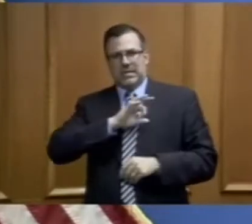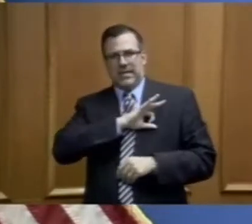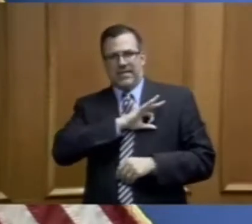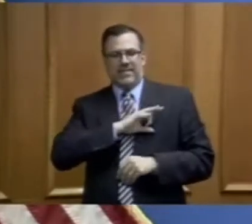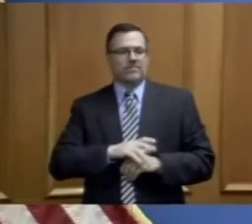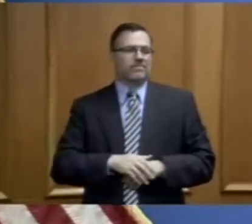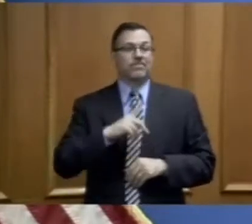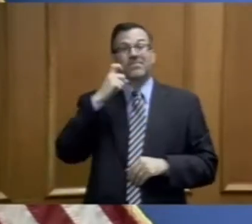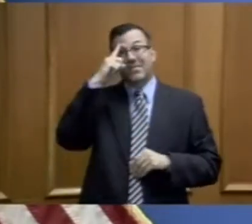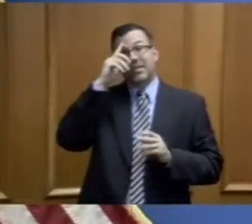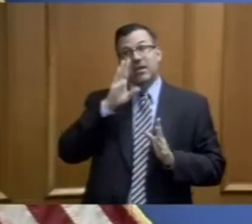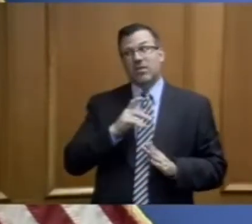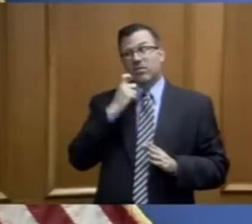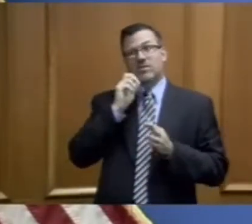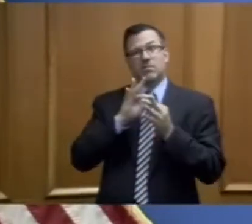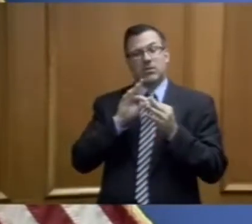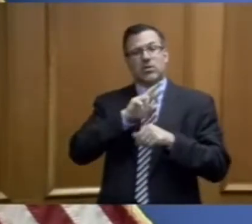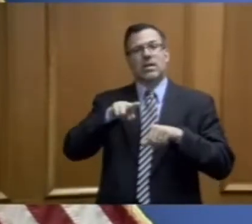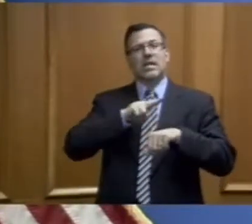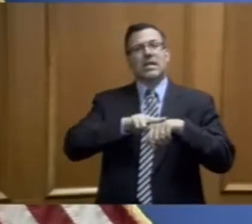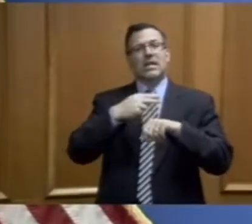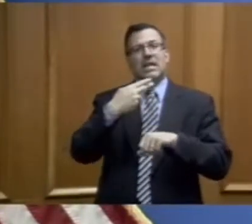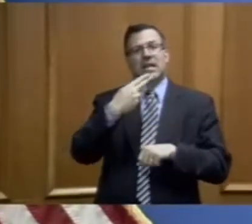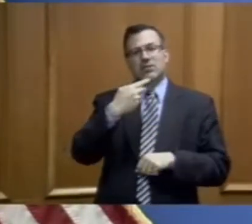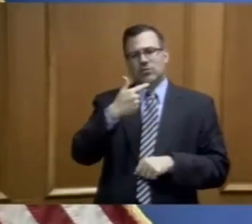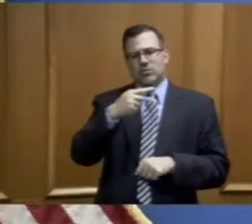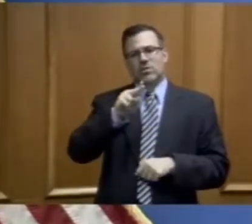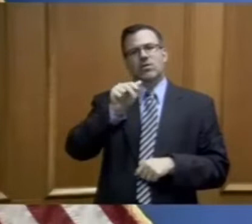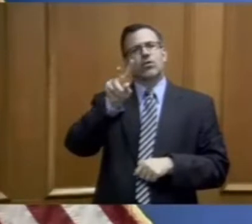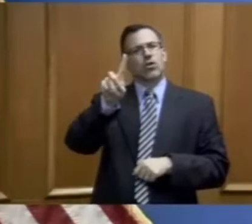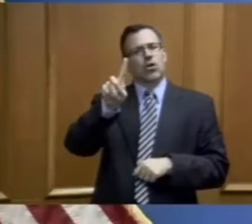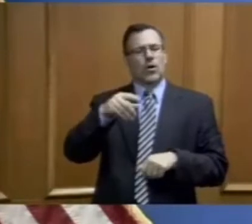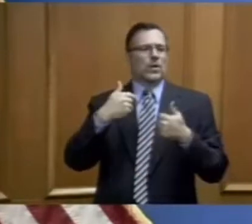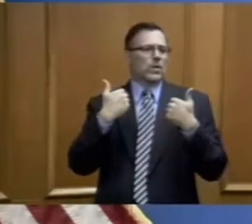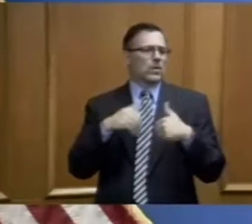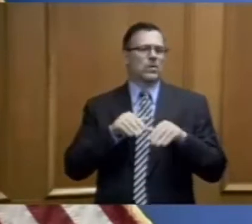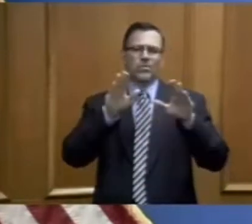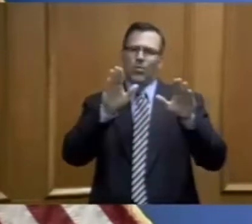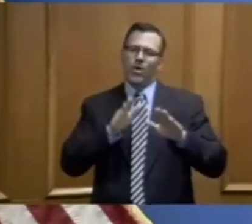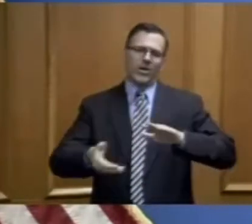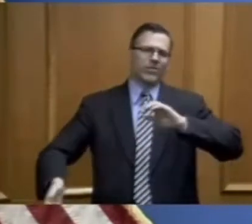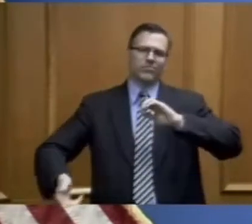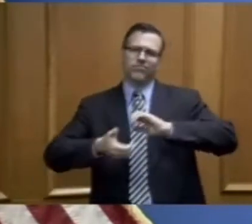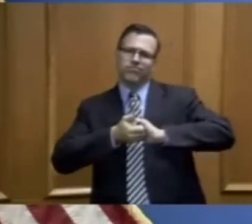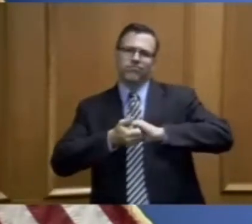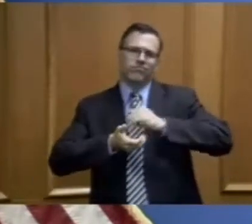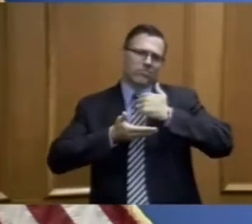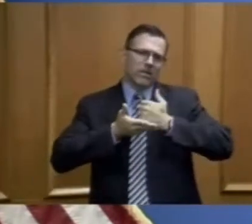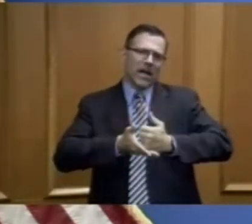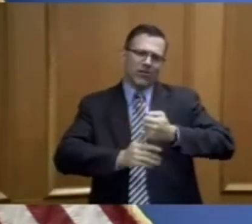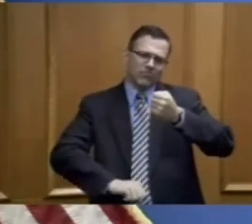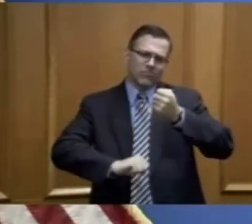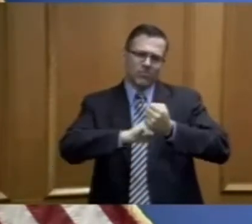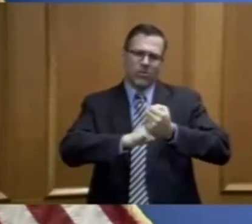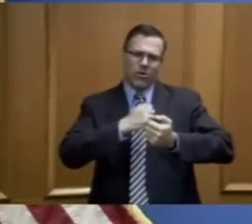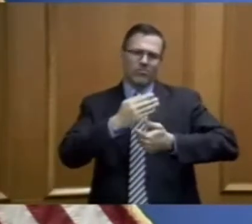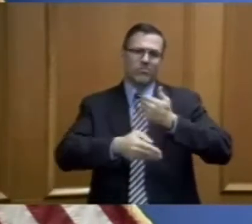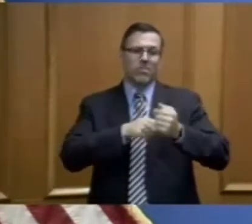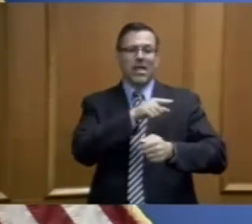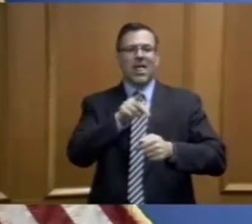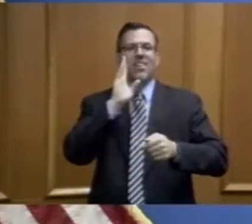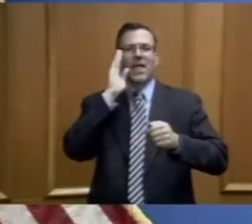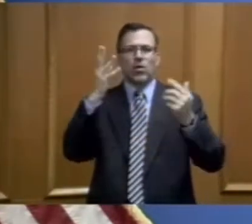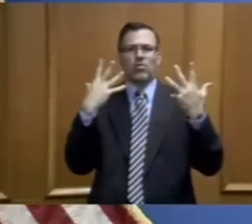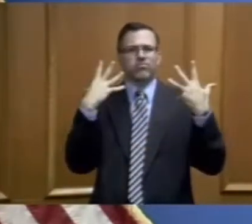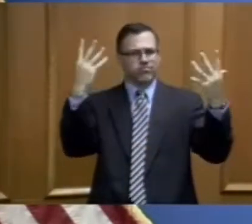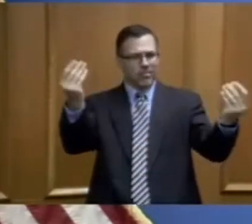governor mentioned, the National Guard has been an incredibly valuable partner in that effort, and they will be going out the remainder of this week and next